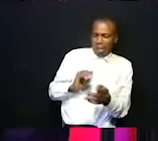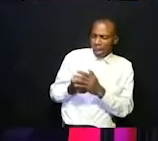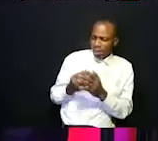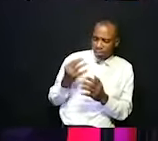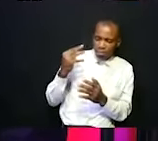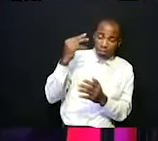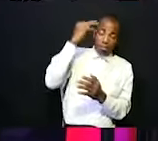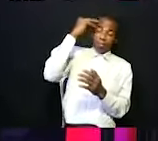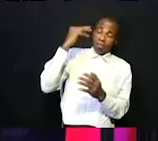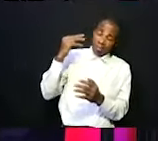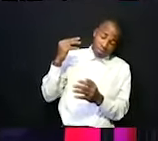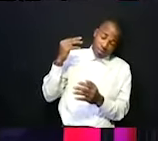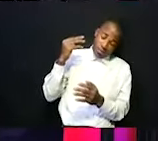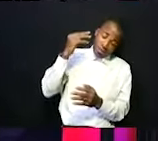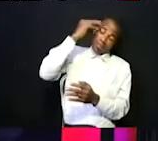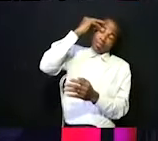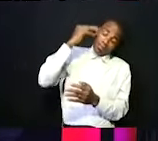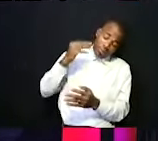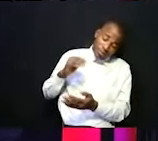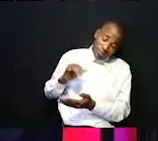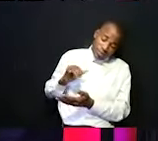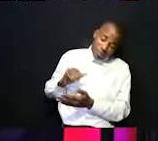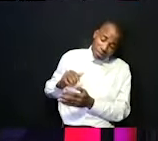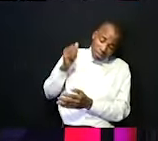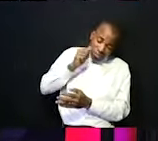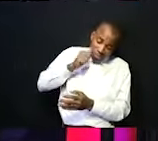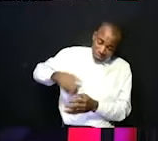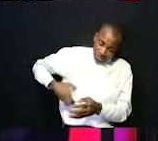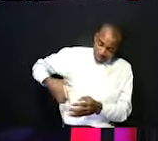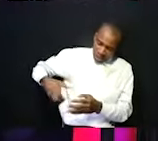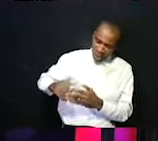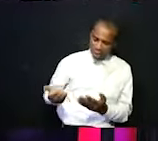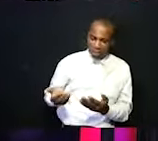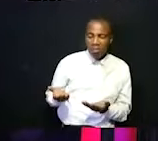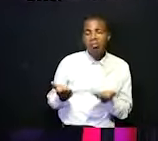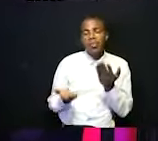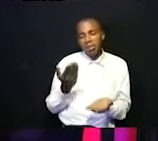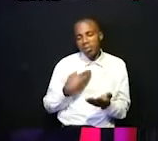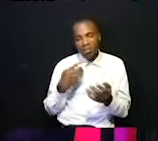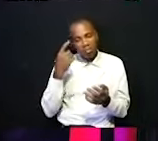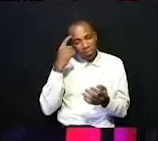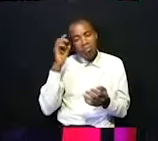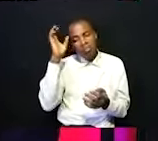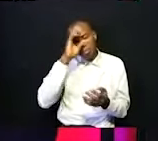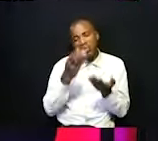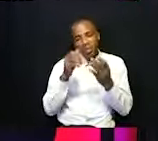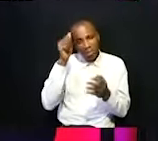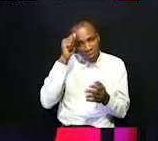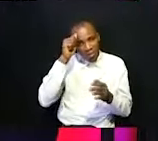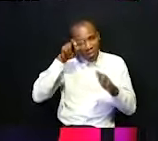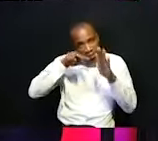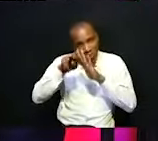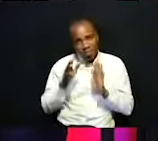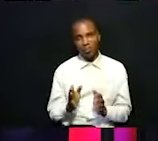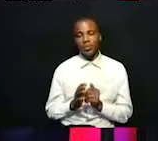Maybe Adam was a prophet. I don't know. That is why a man leaves his